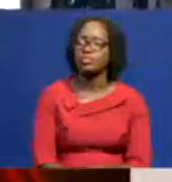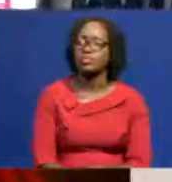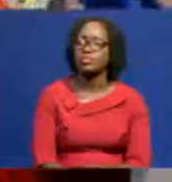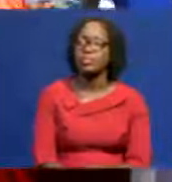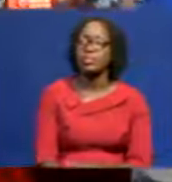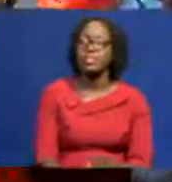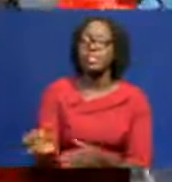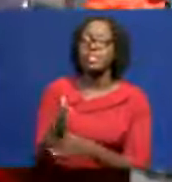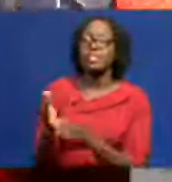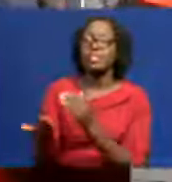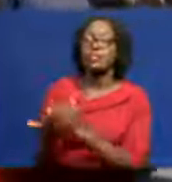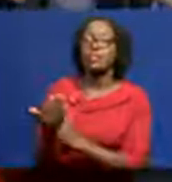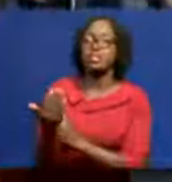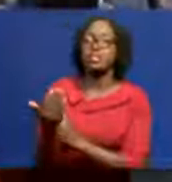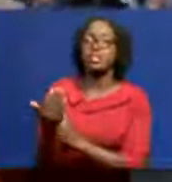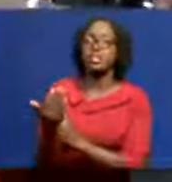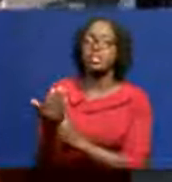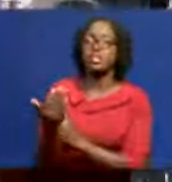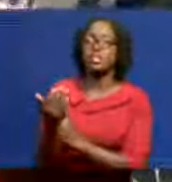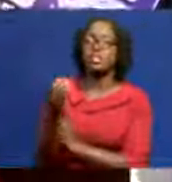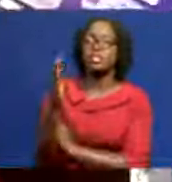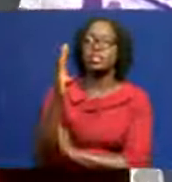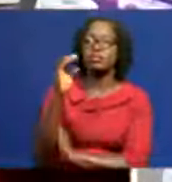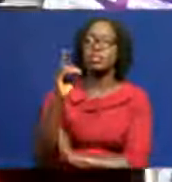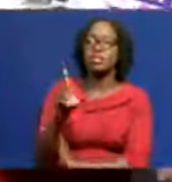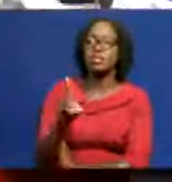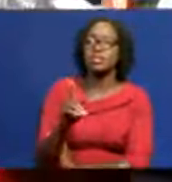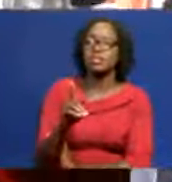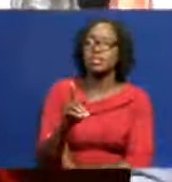Thursday morning in the capital's central business district.